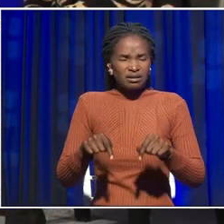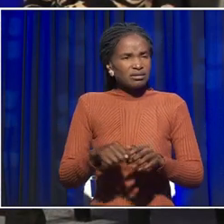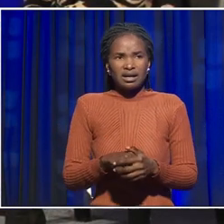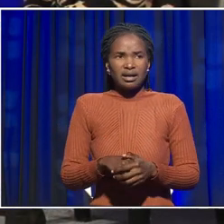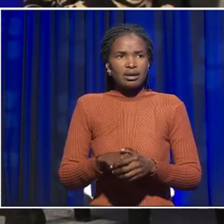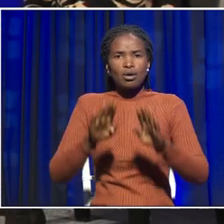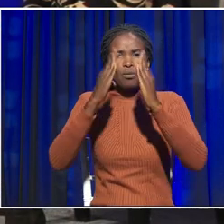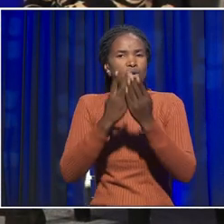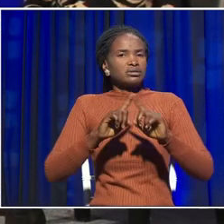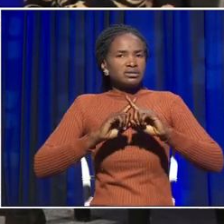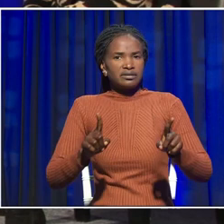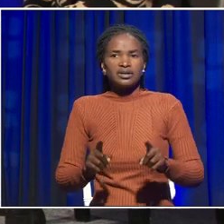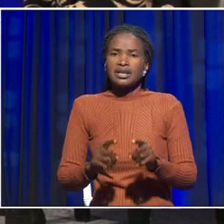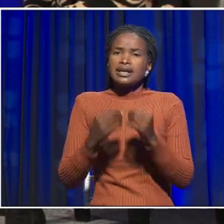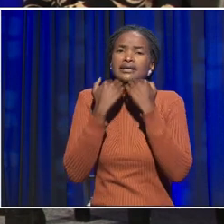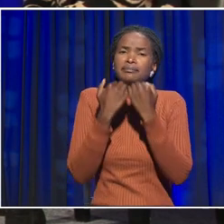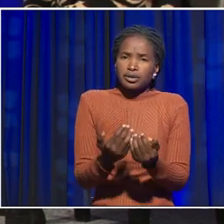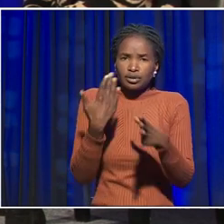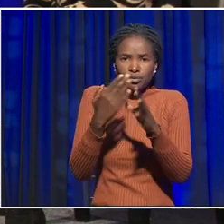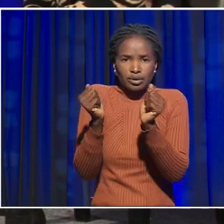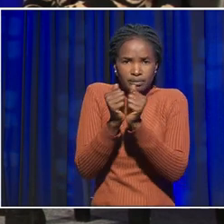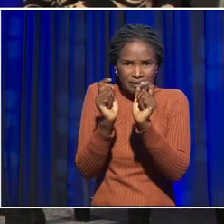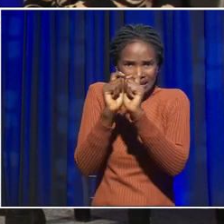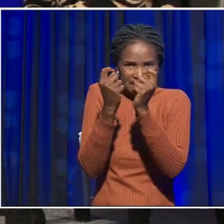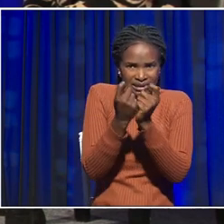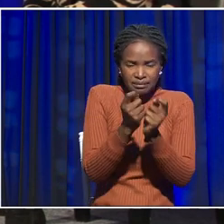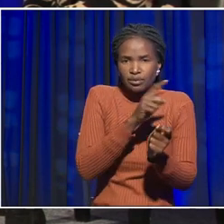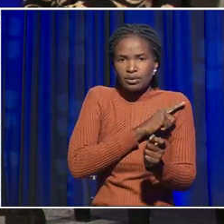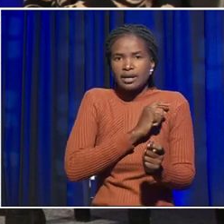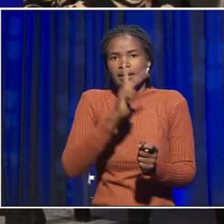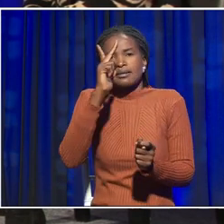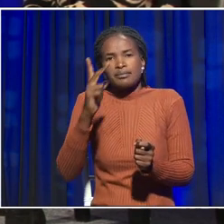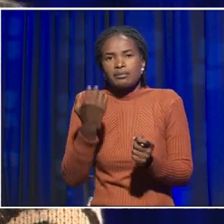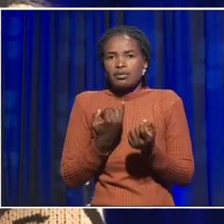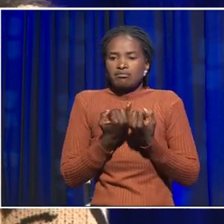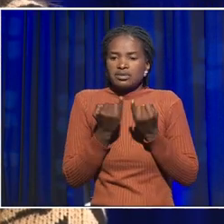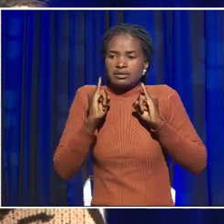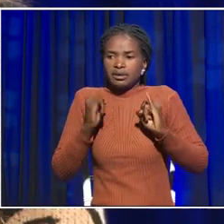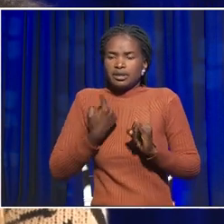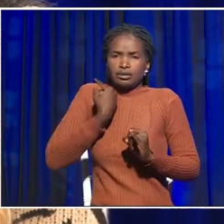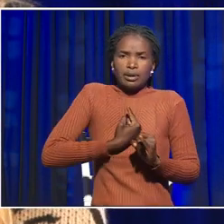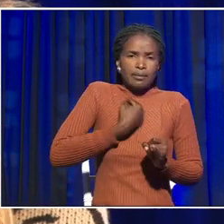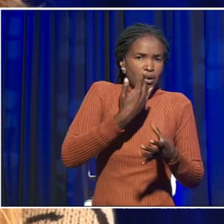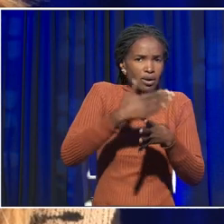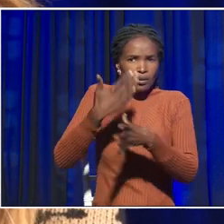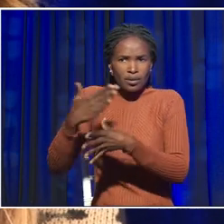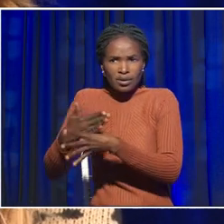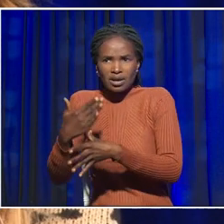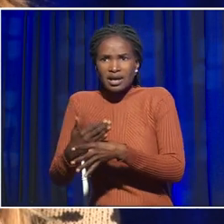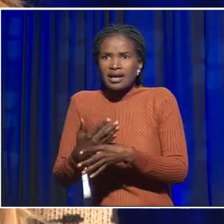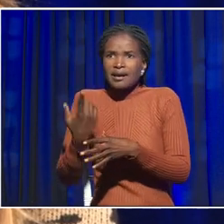today, it's just not anymore working because many people have come up independently. Yes, many things. Exactly.